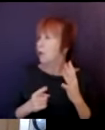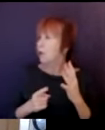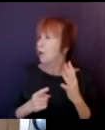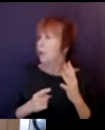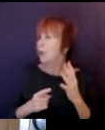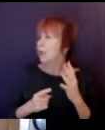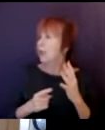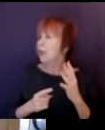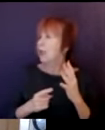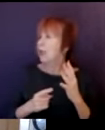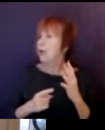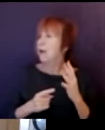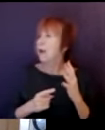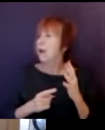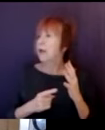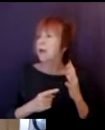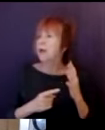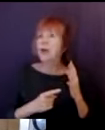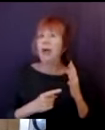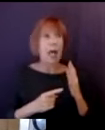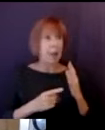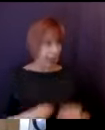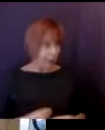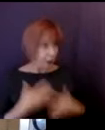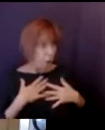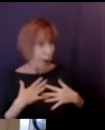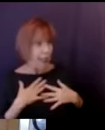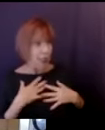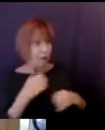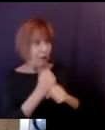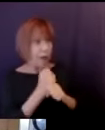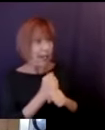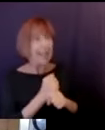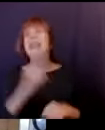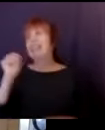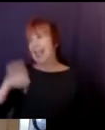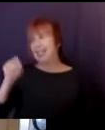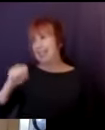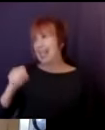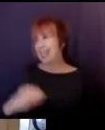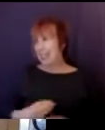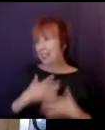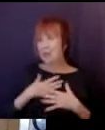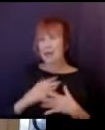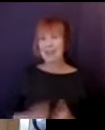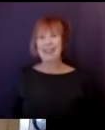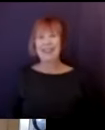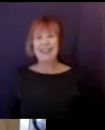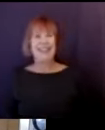inspiration? Oh, the inspiration for making it? Yes.